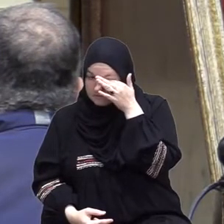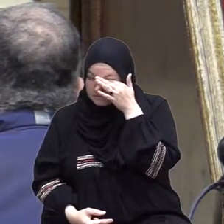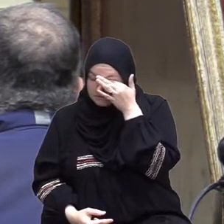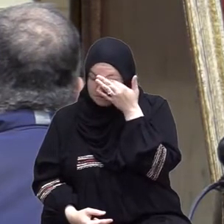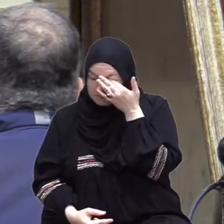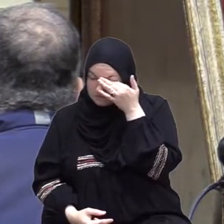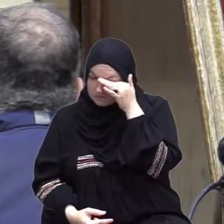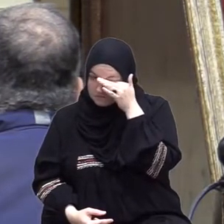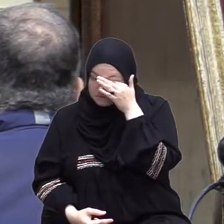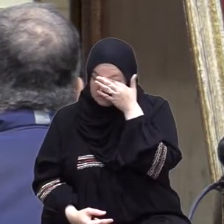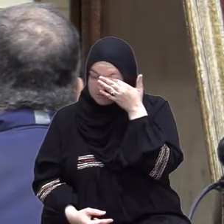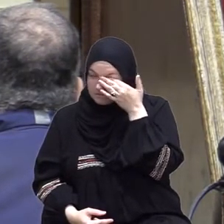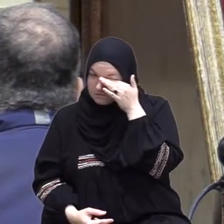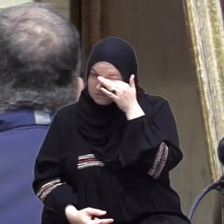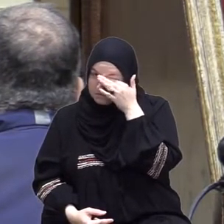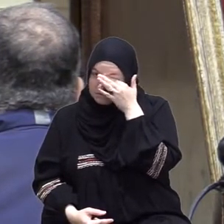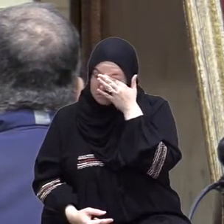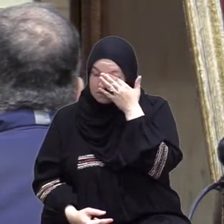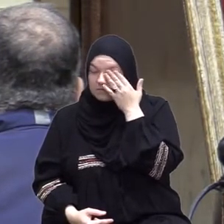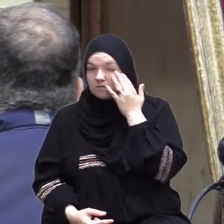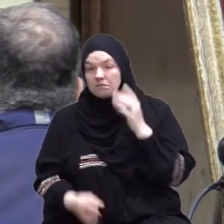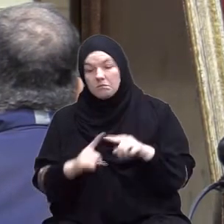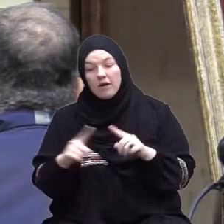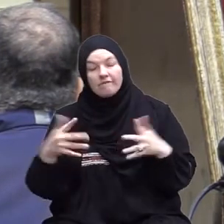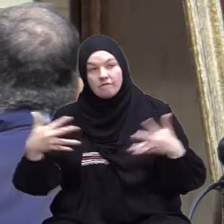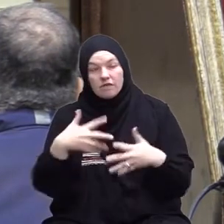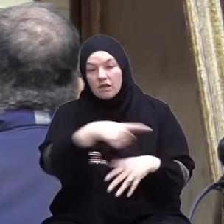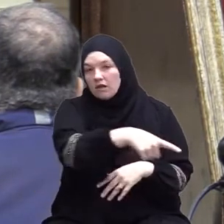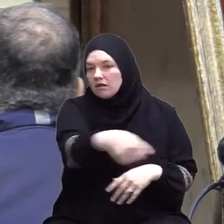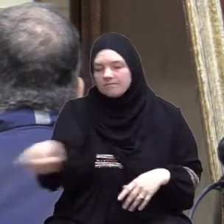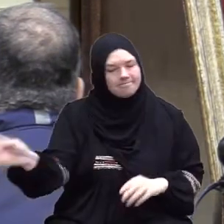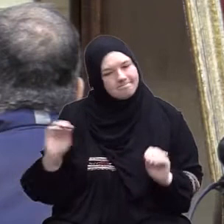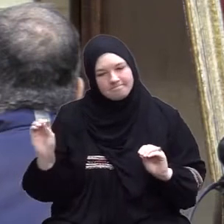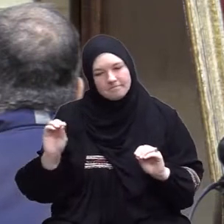you. But fear none but me. So